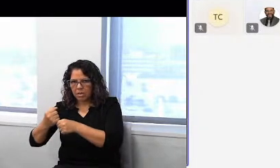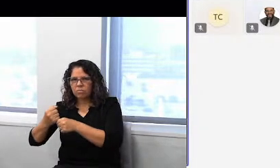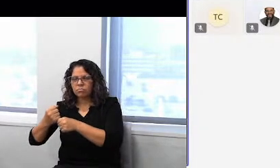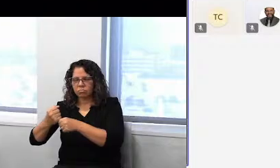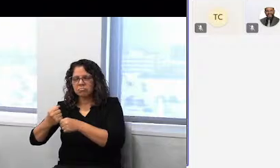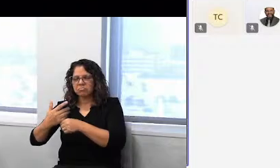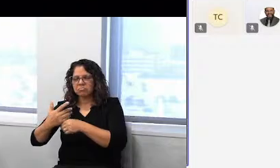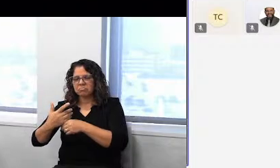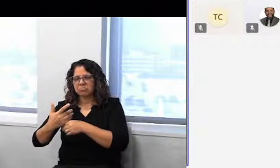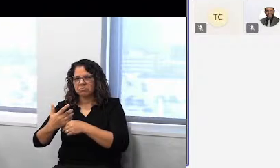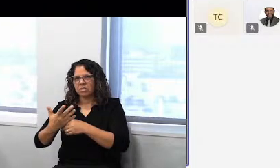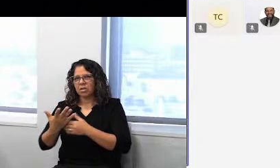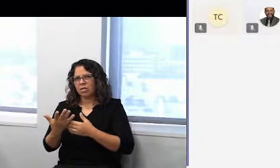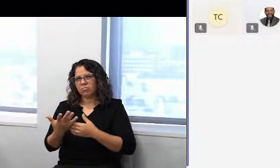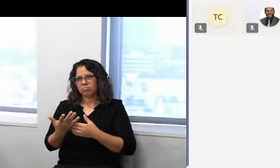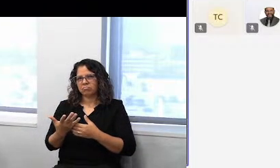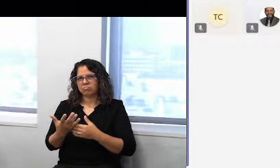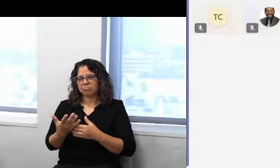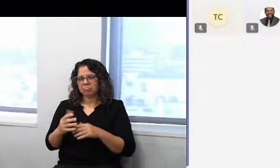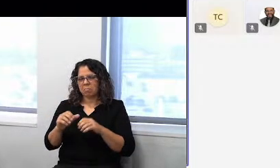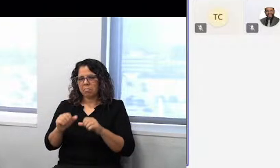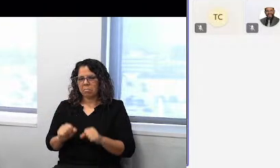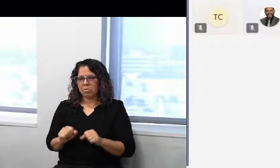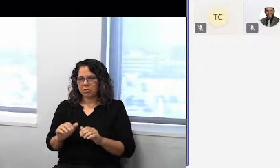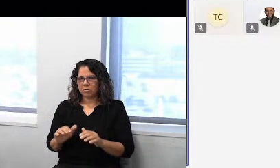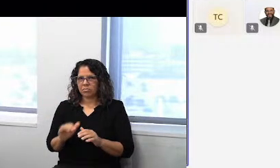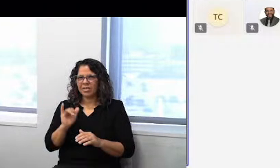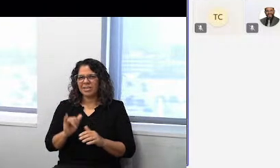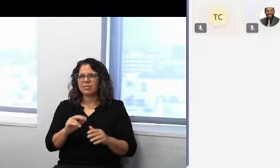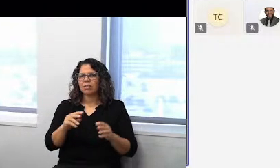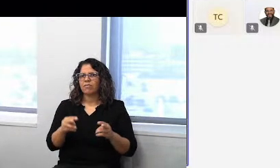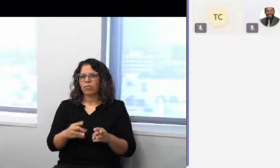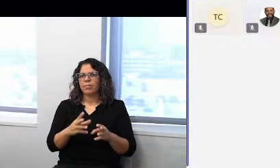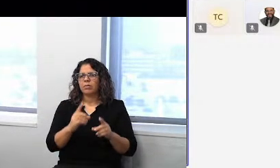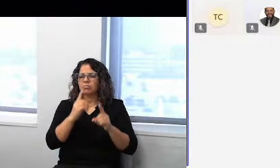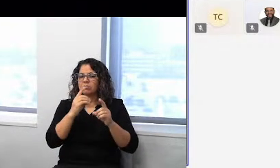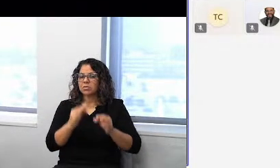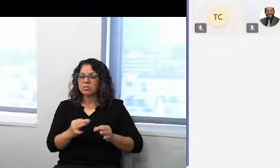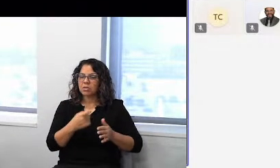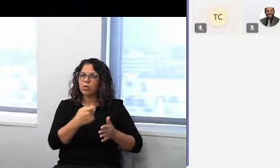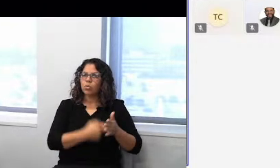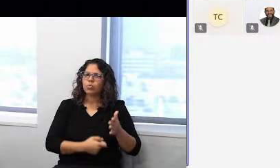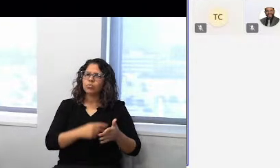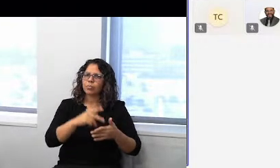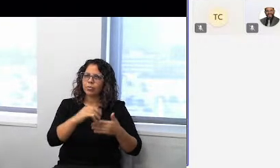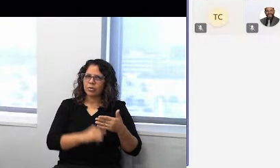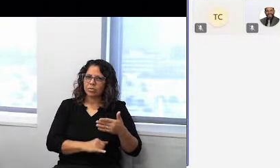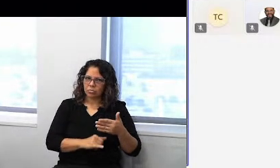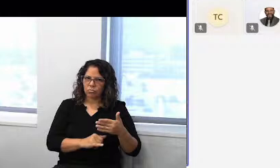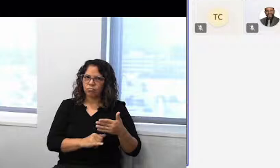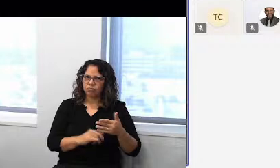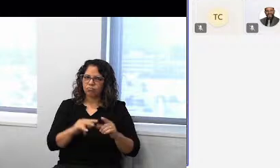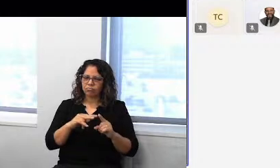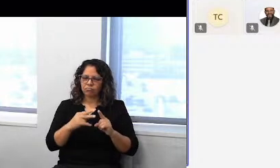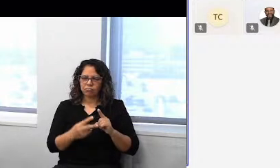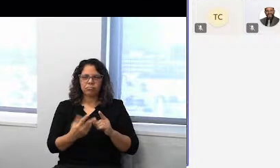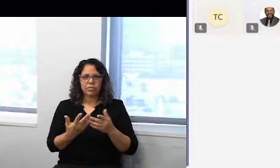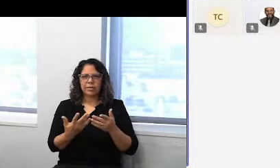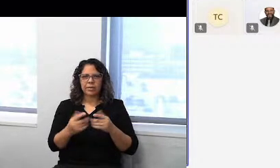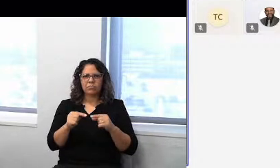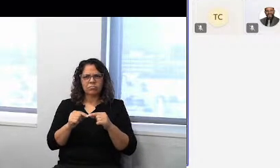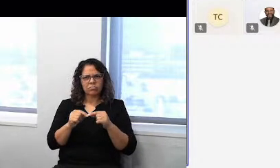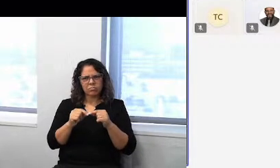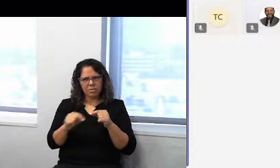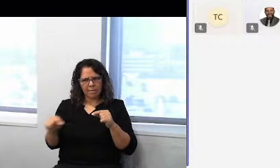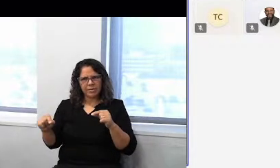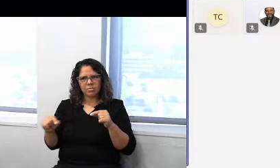of that project. From a transmission perspective, the cost where